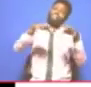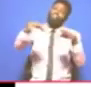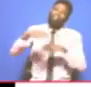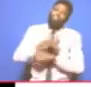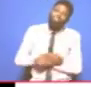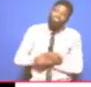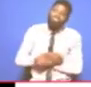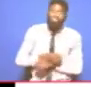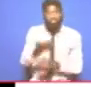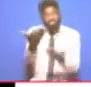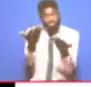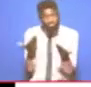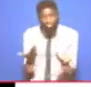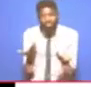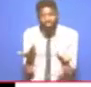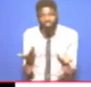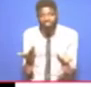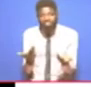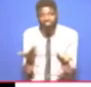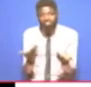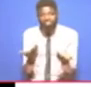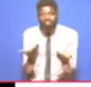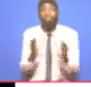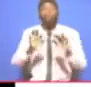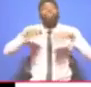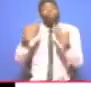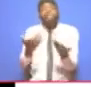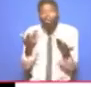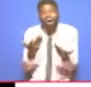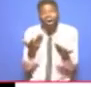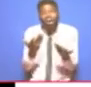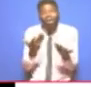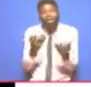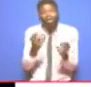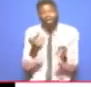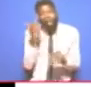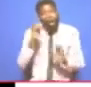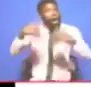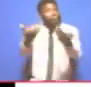Eh? Yeah? Ama inaendaje? Sini hivyo?